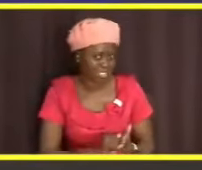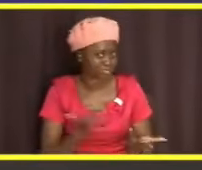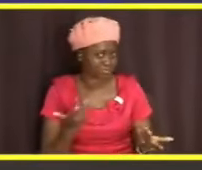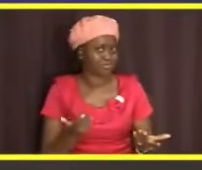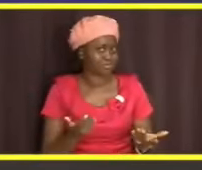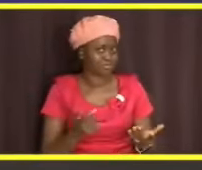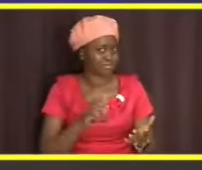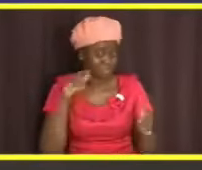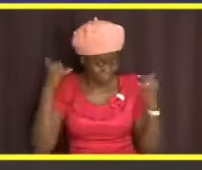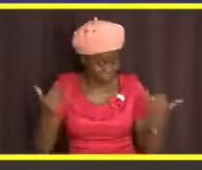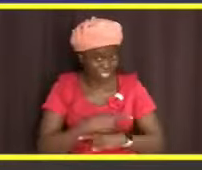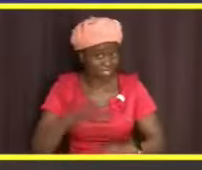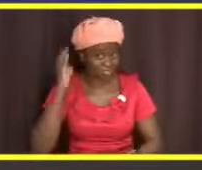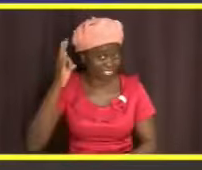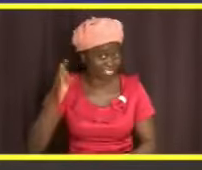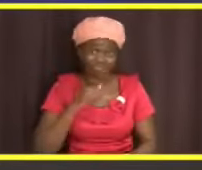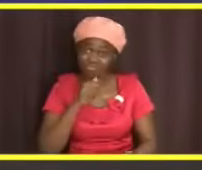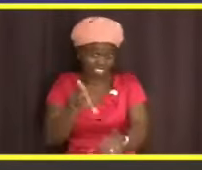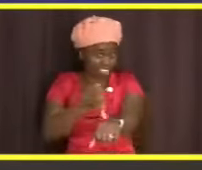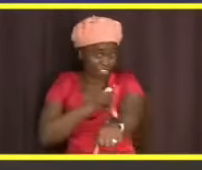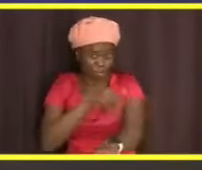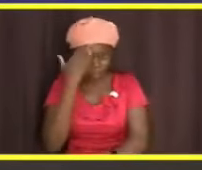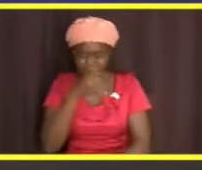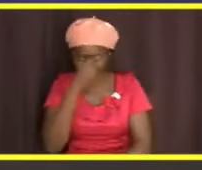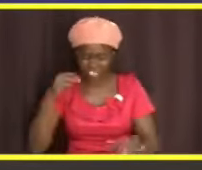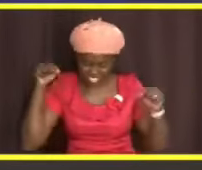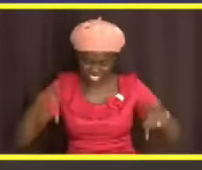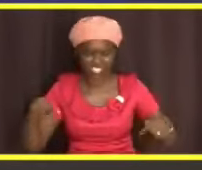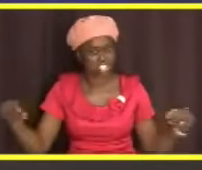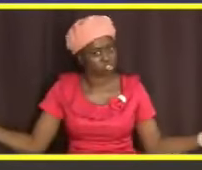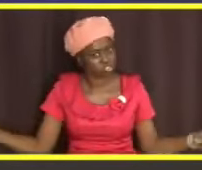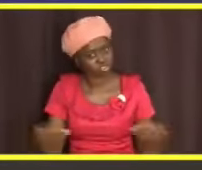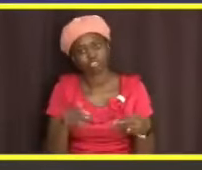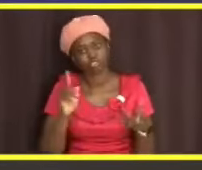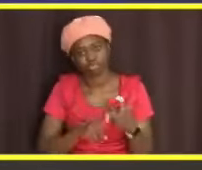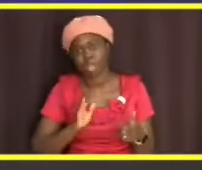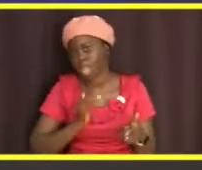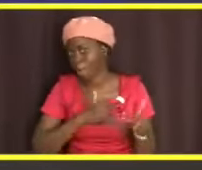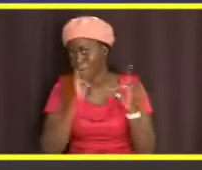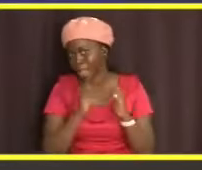long because it's introduction to the convention.